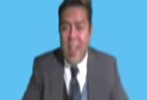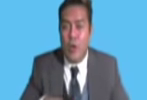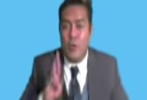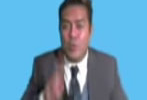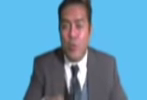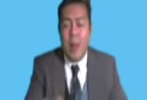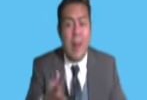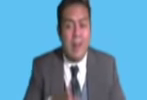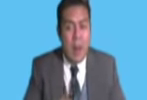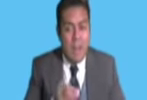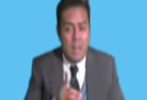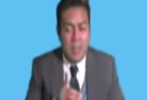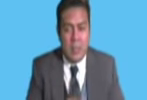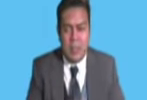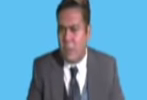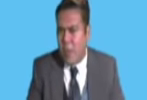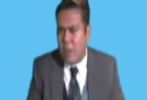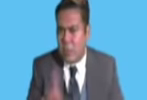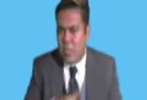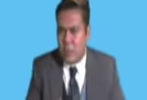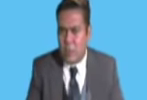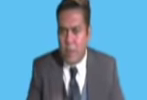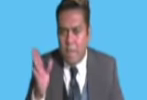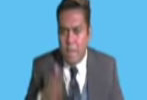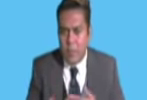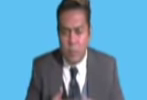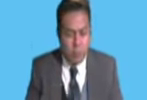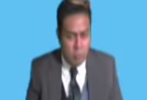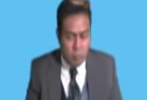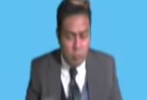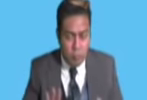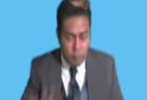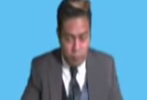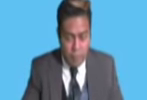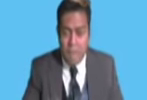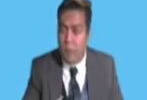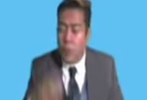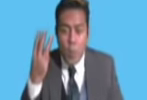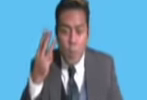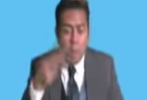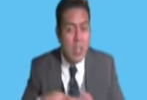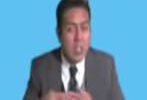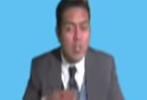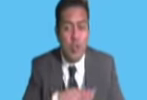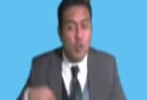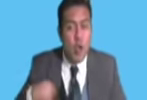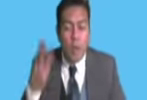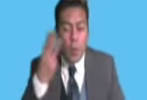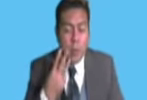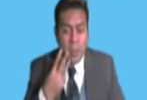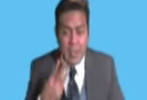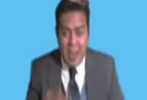the National Disaster Management Division. Honorable Speaker, according to the Ministry of Women, Children and Poverty Alleviation